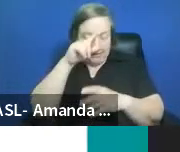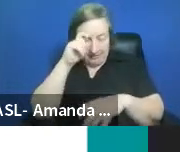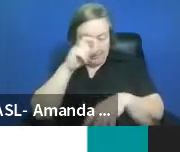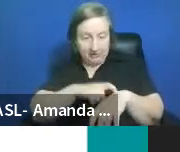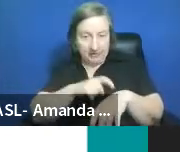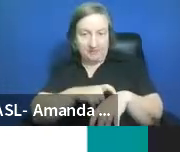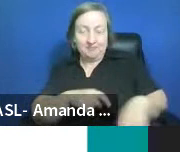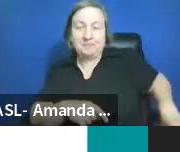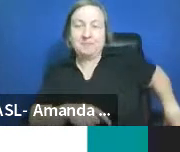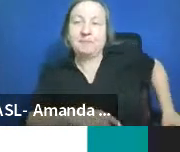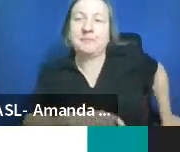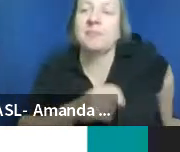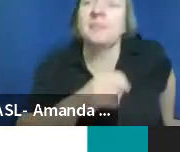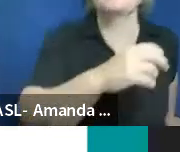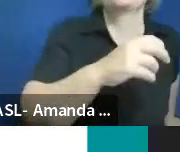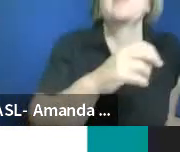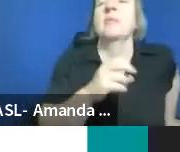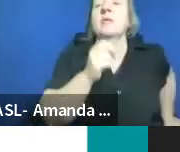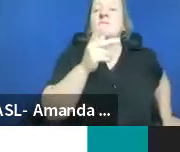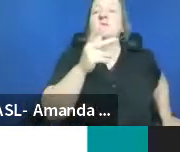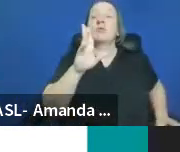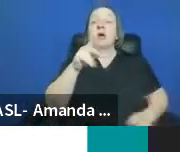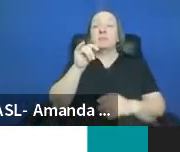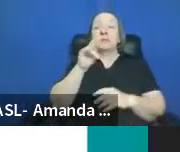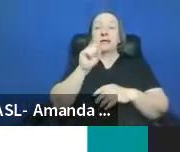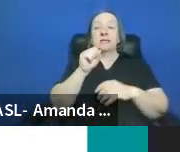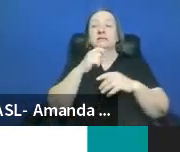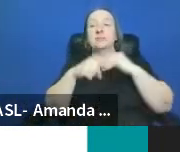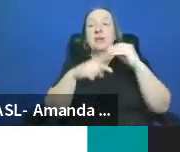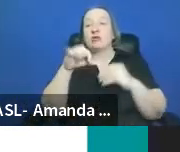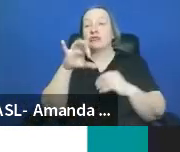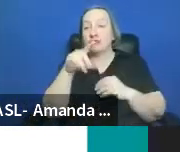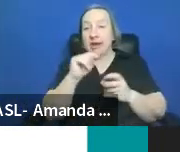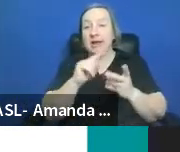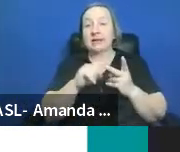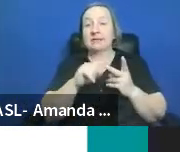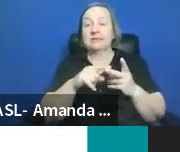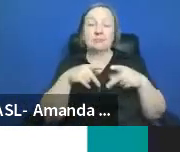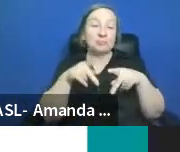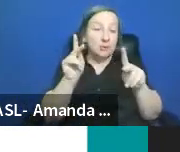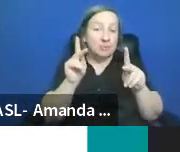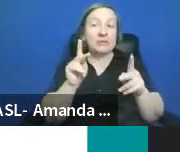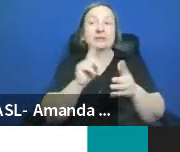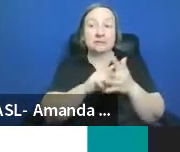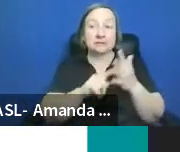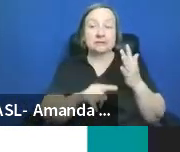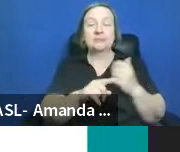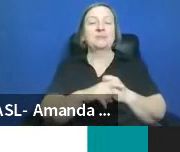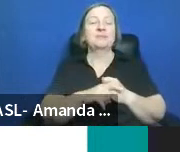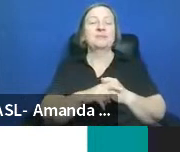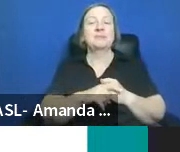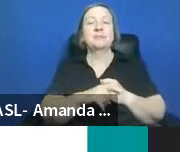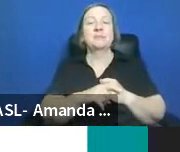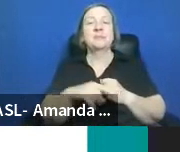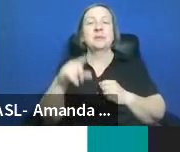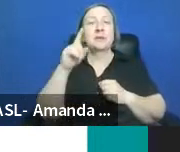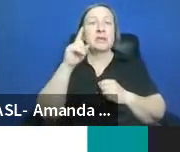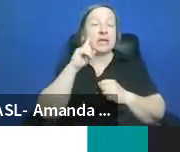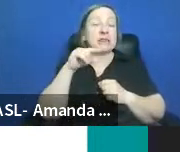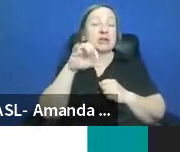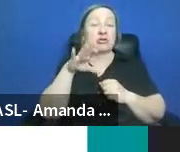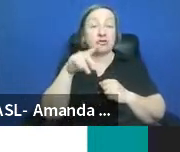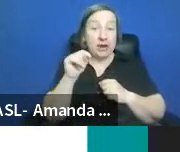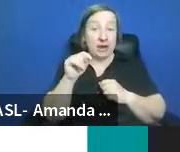Couple updates on grants and permitting. And I think on the grant